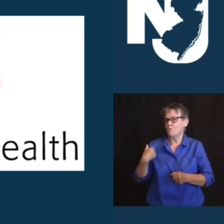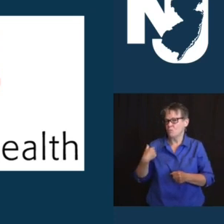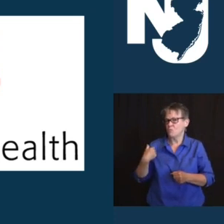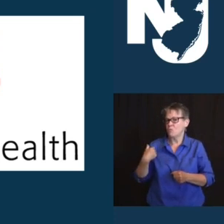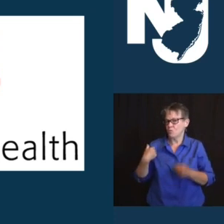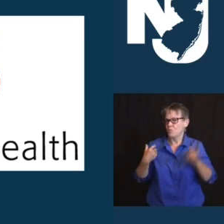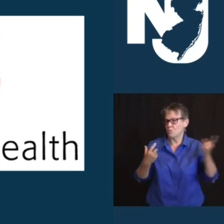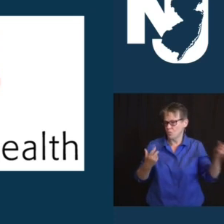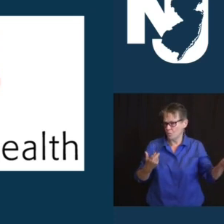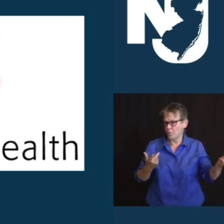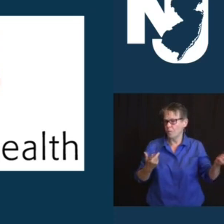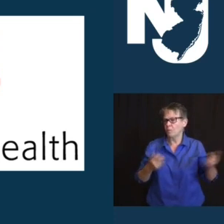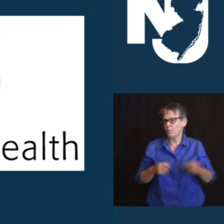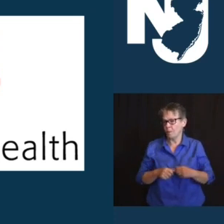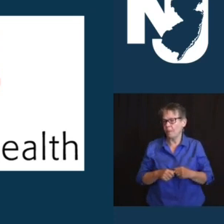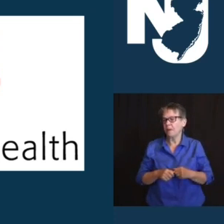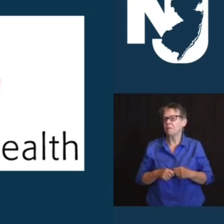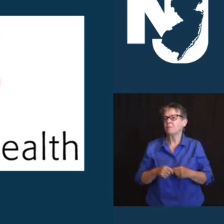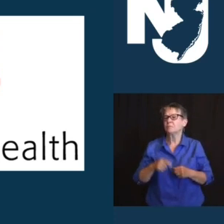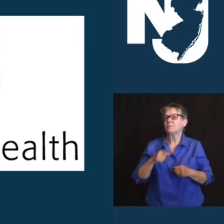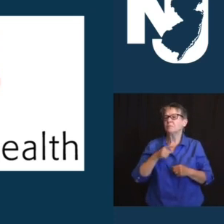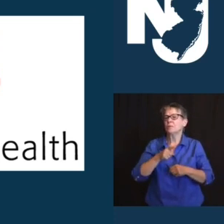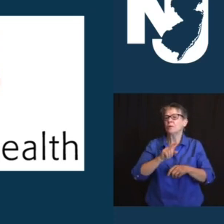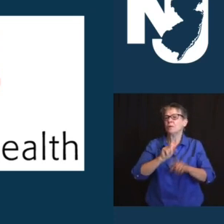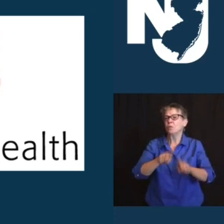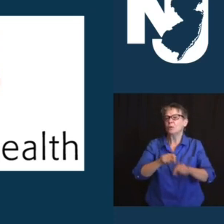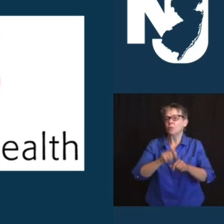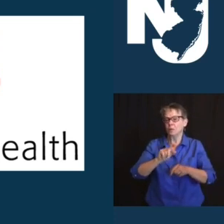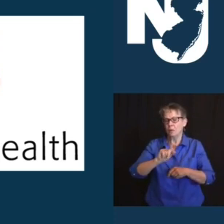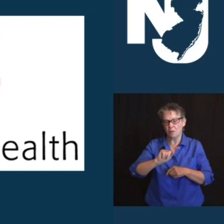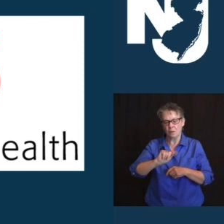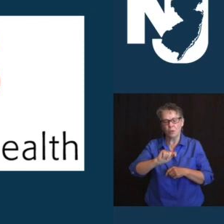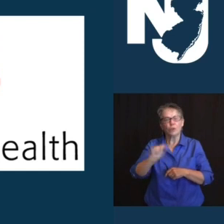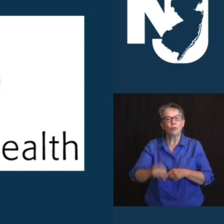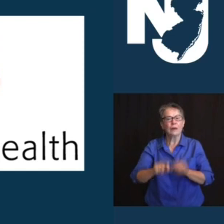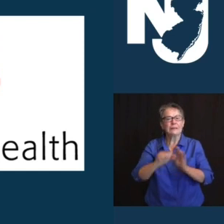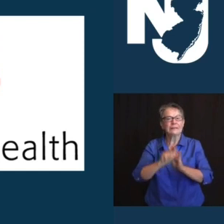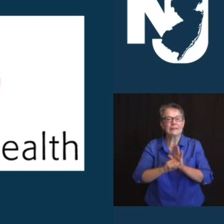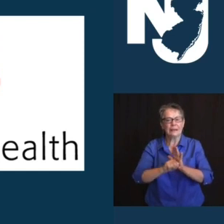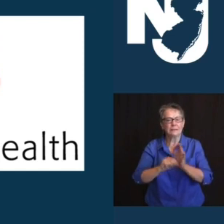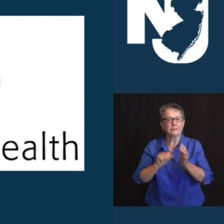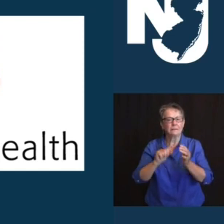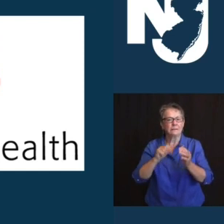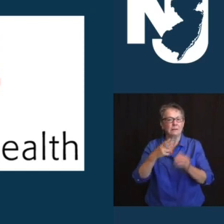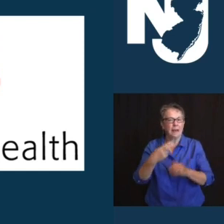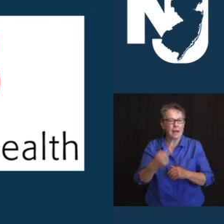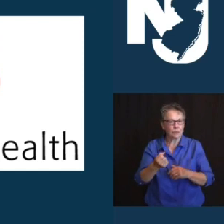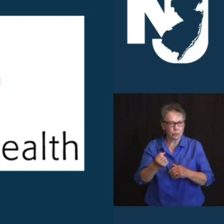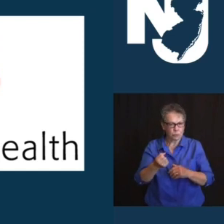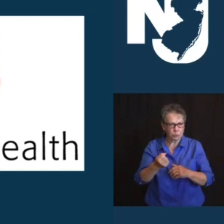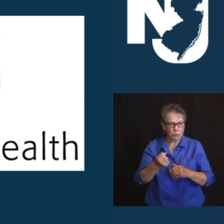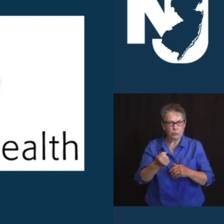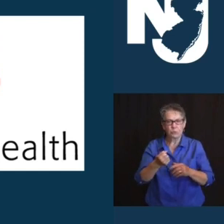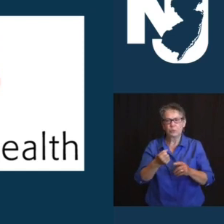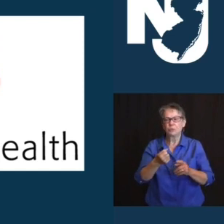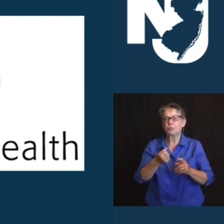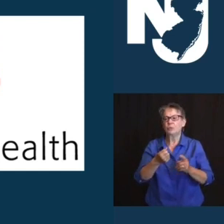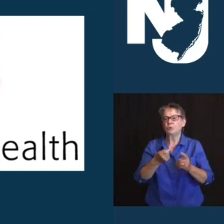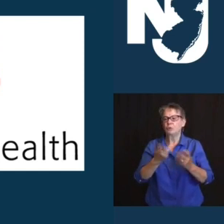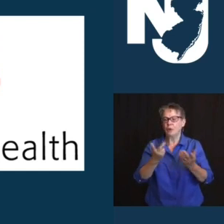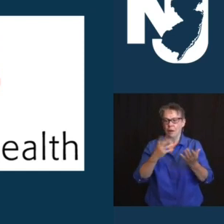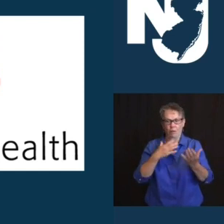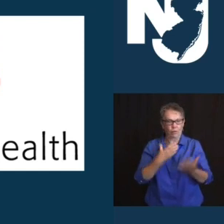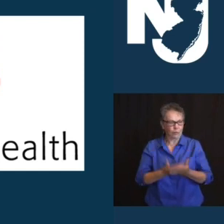alumna of Trenton Central High School West right here in the capital city and Rutgers, and also holds a master's degree